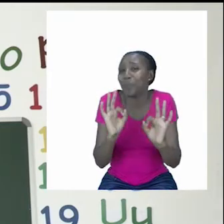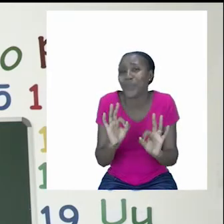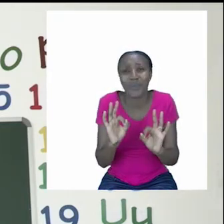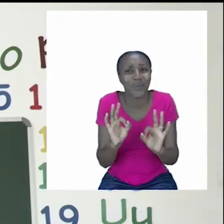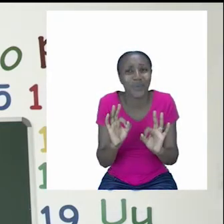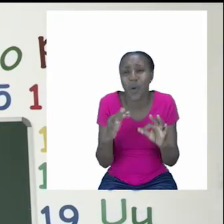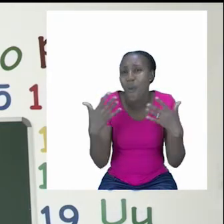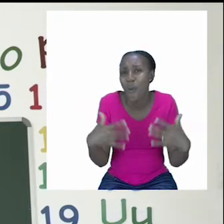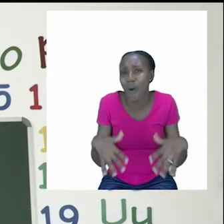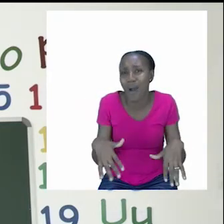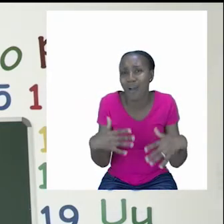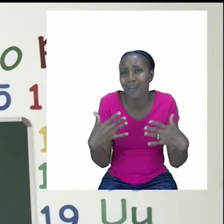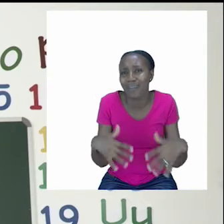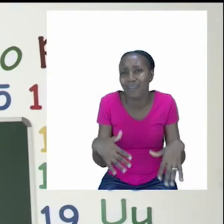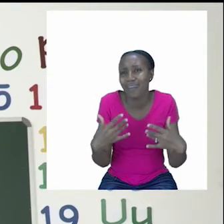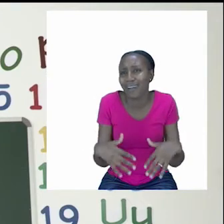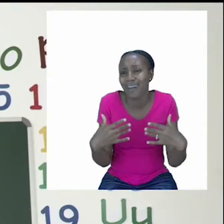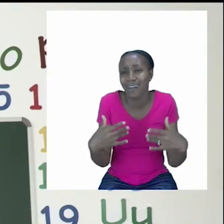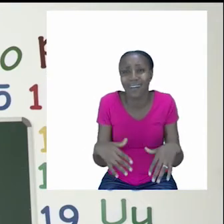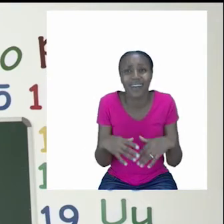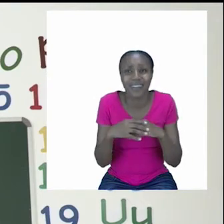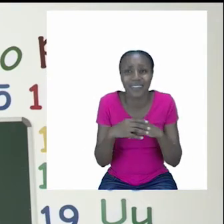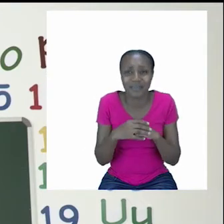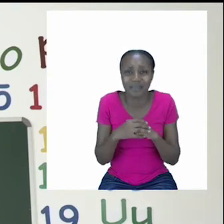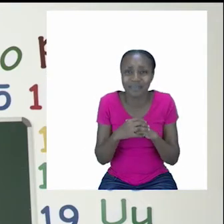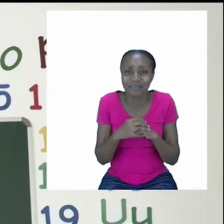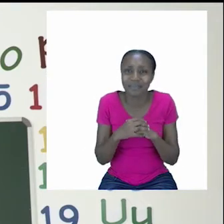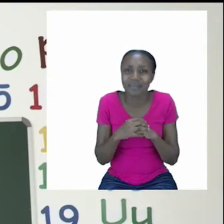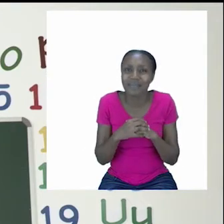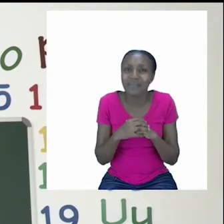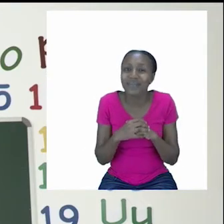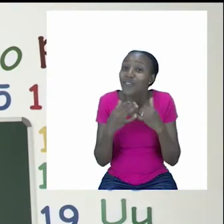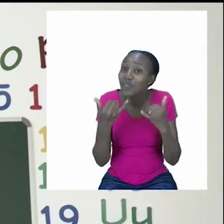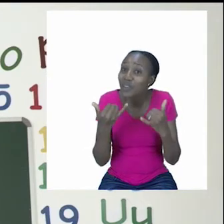So that is why it's my favorite animal and I want you